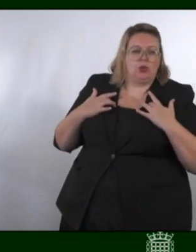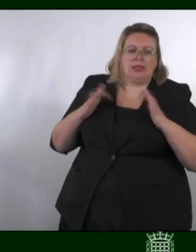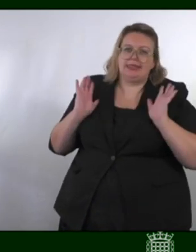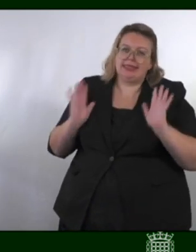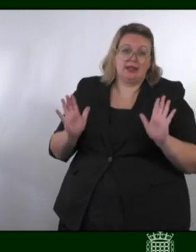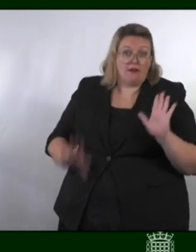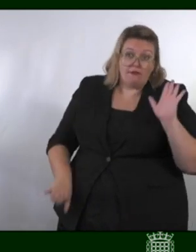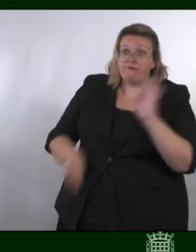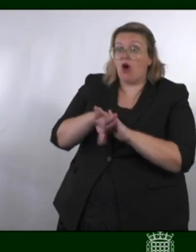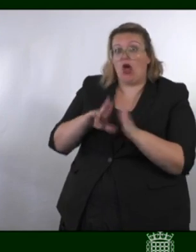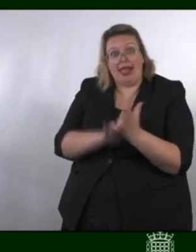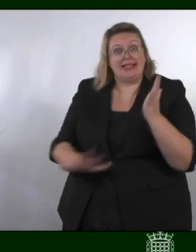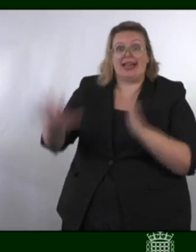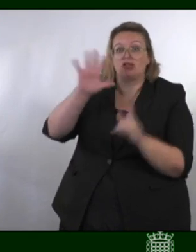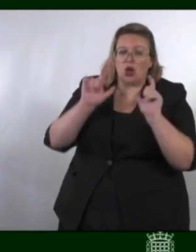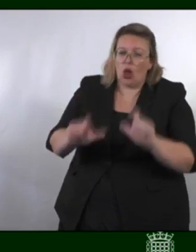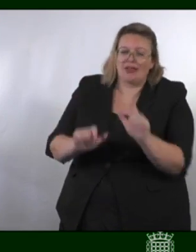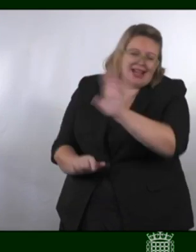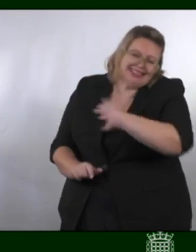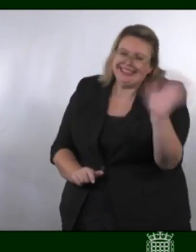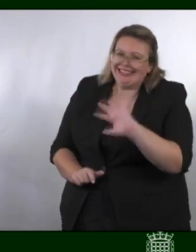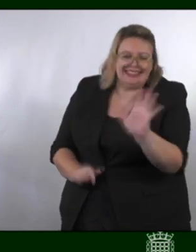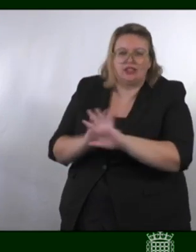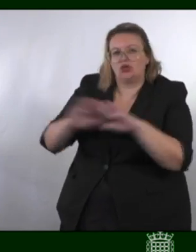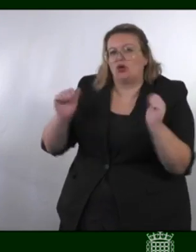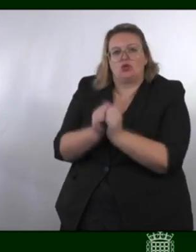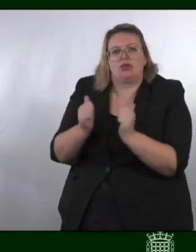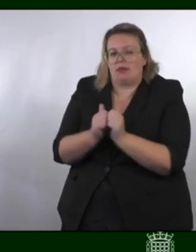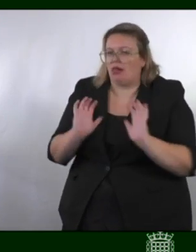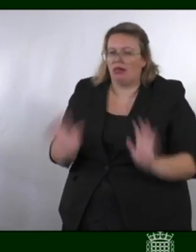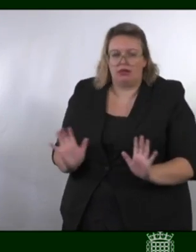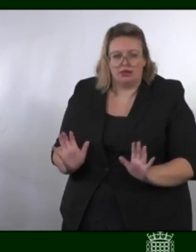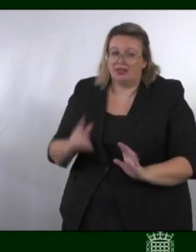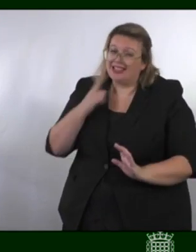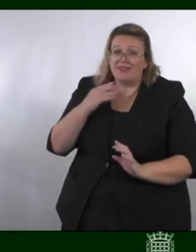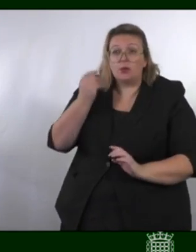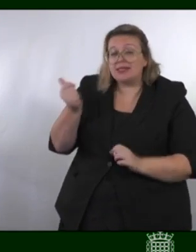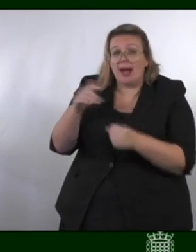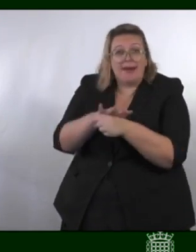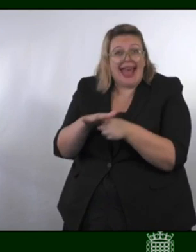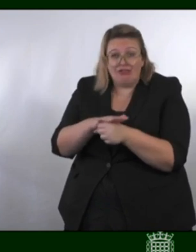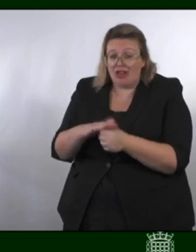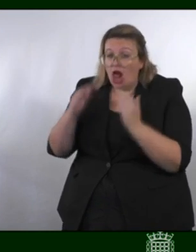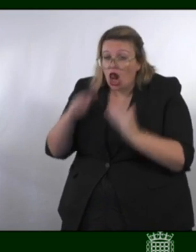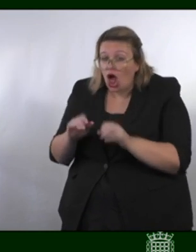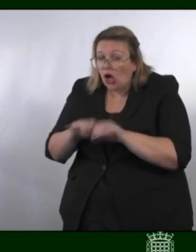back into a sustained series of national lockdowns, particularly in areas where the virus is low.